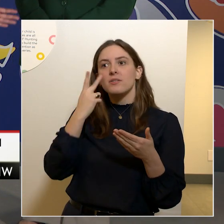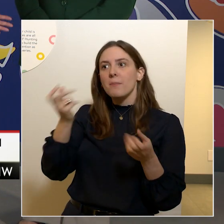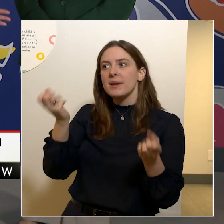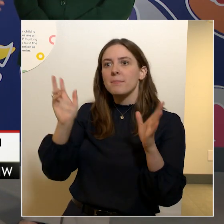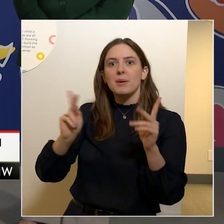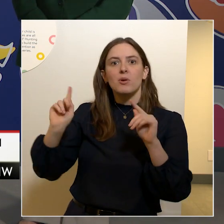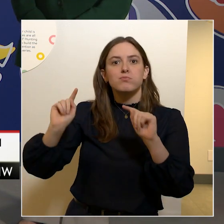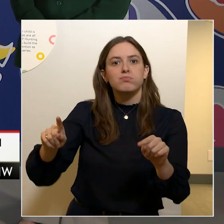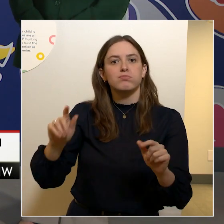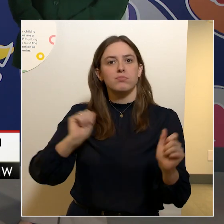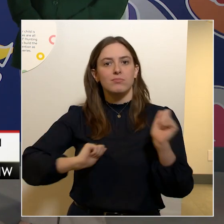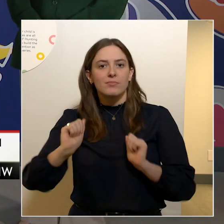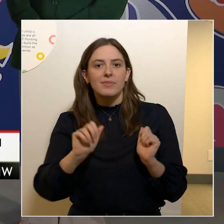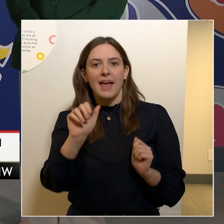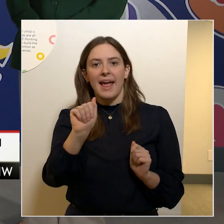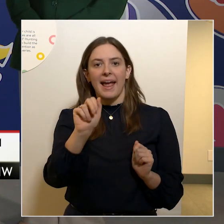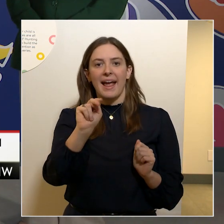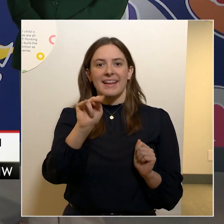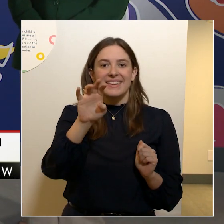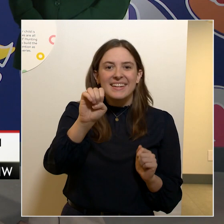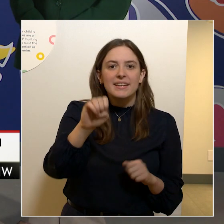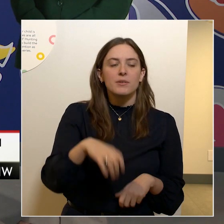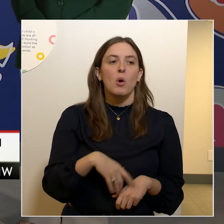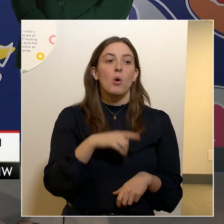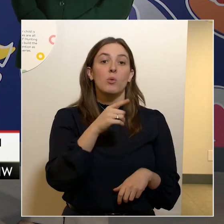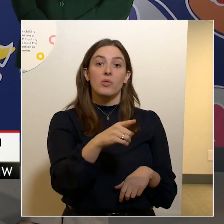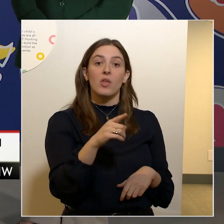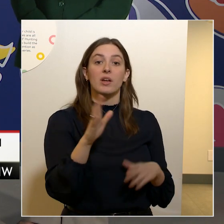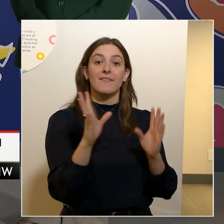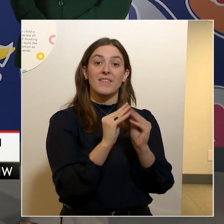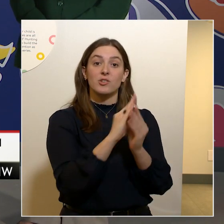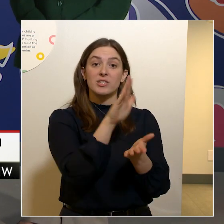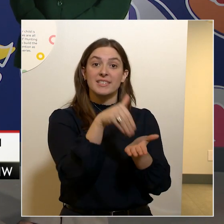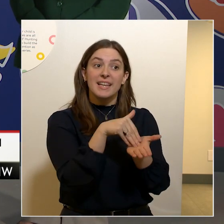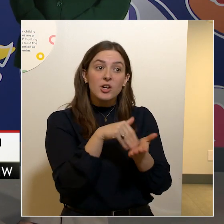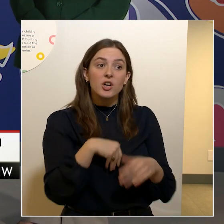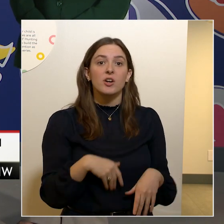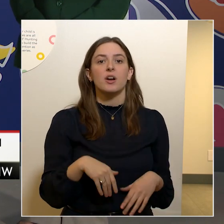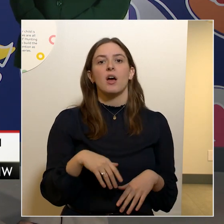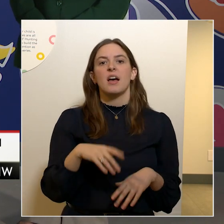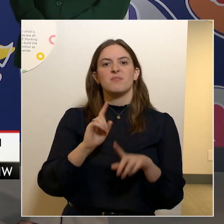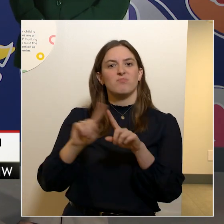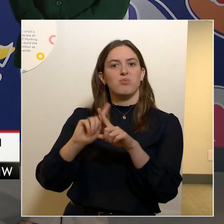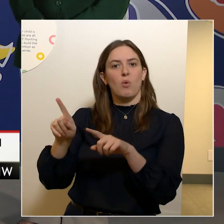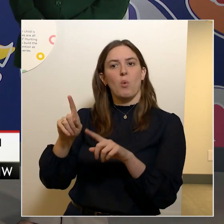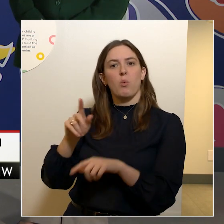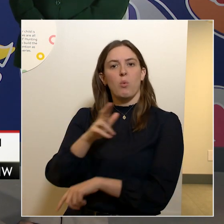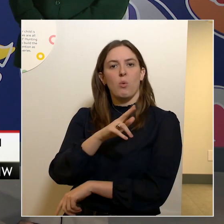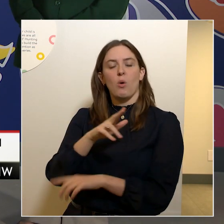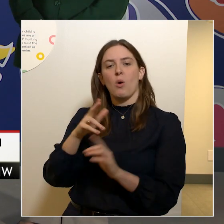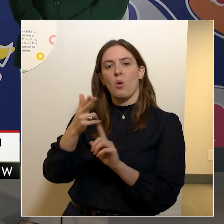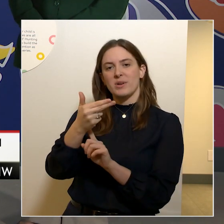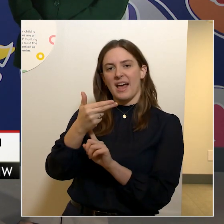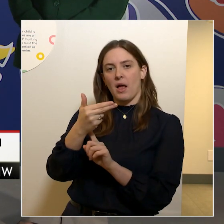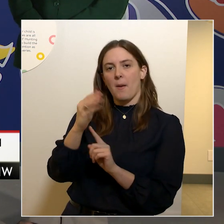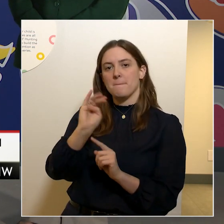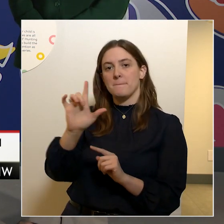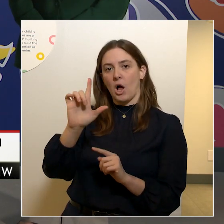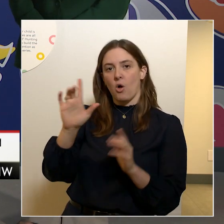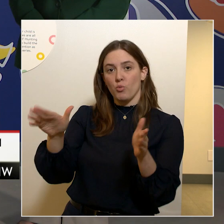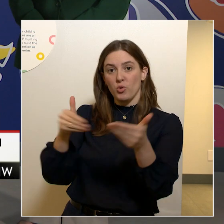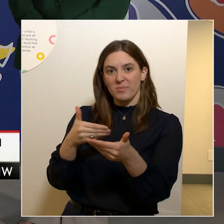the convention center and 3 filled hotel ballrooms of people coming into our downtown and filled